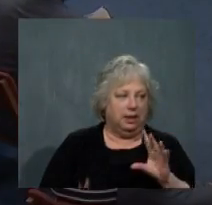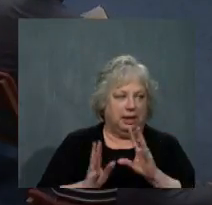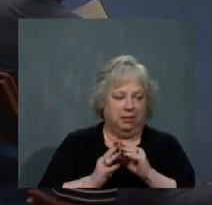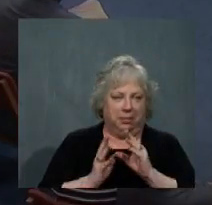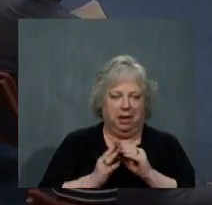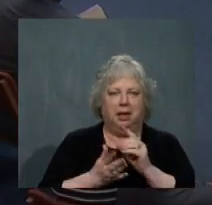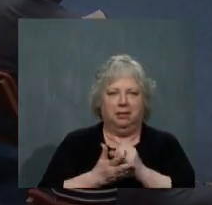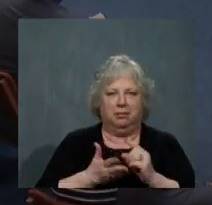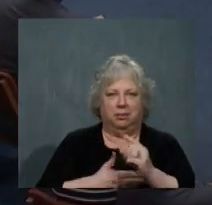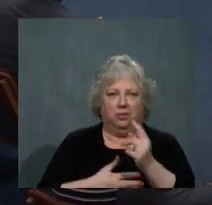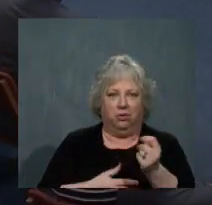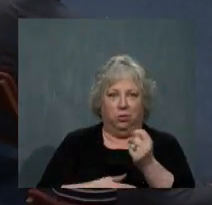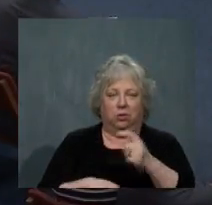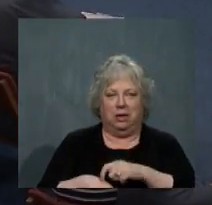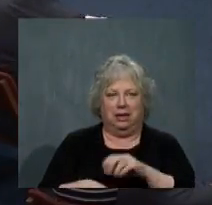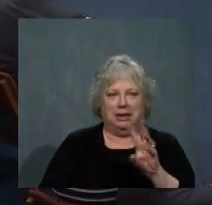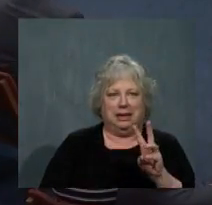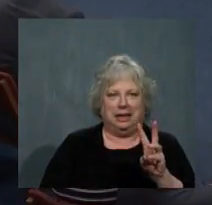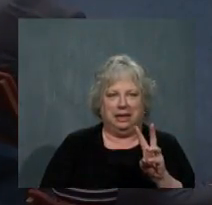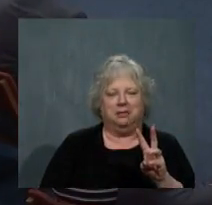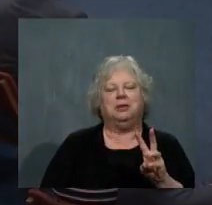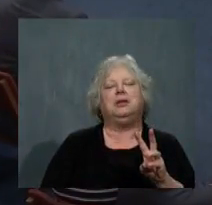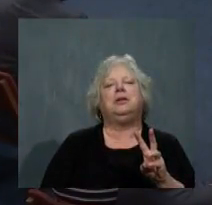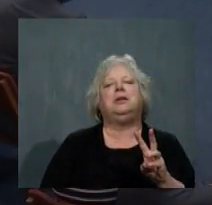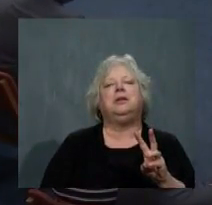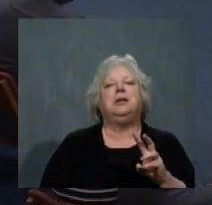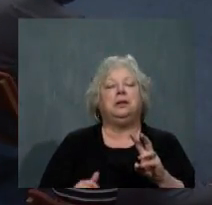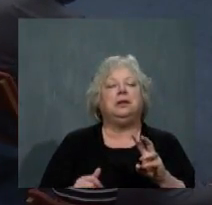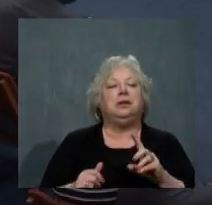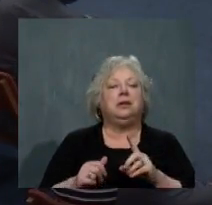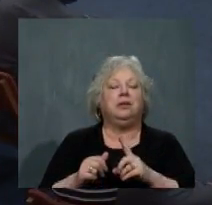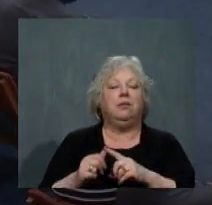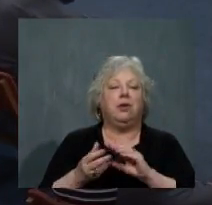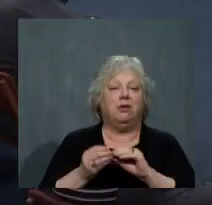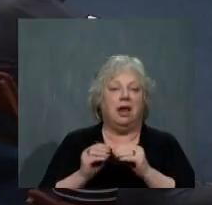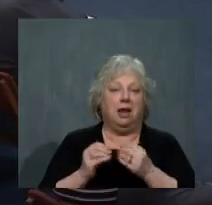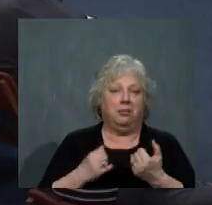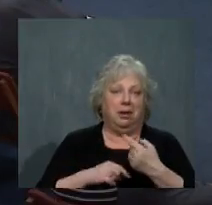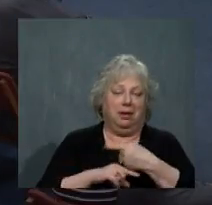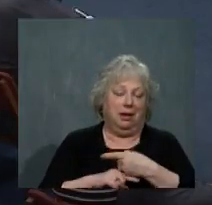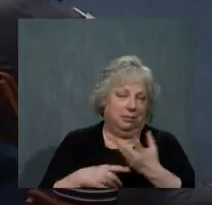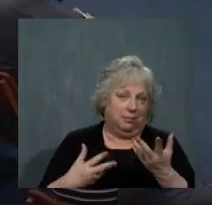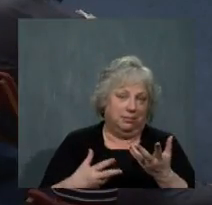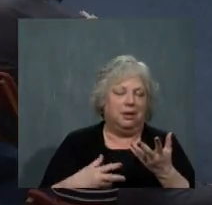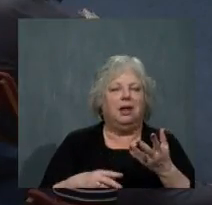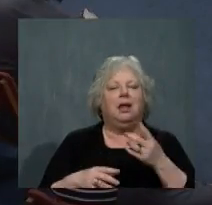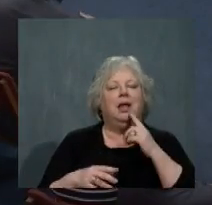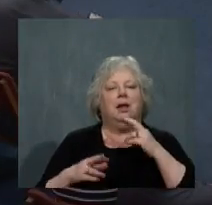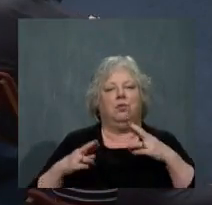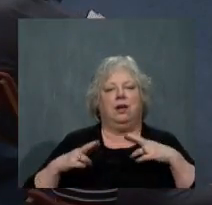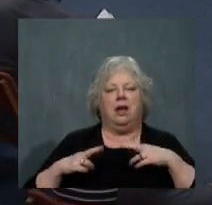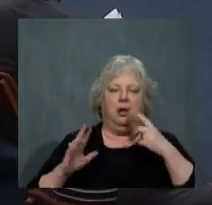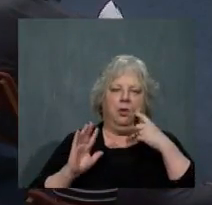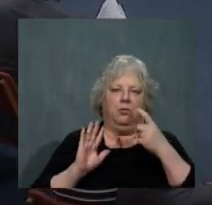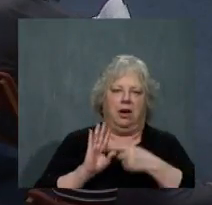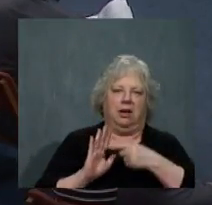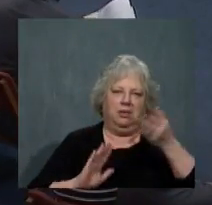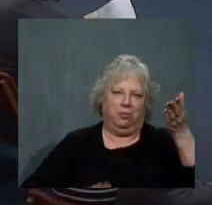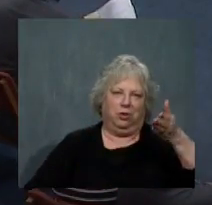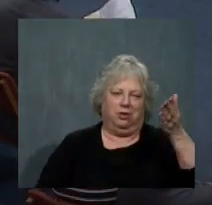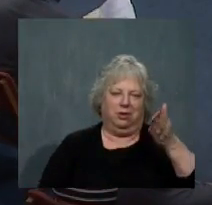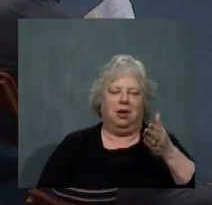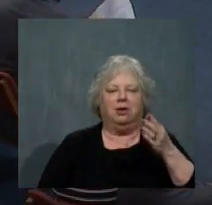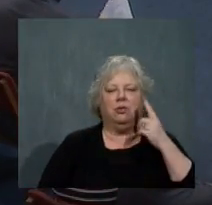next Tuesday. The first item on our agenda today is a presentation, a retirement recognition